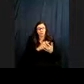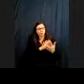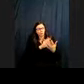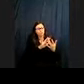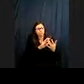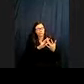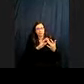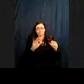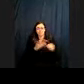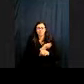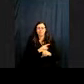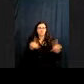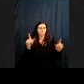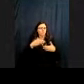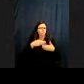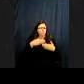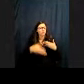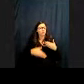entirely different conclusions.